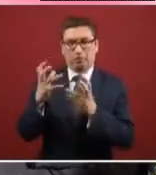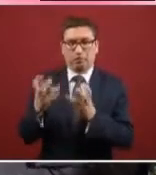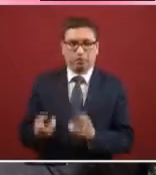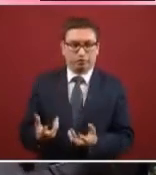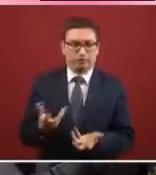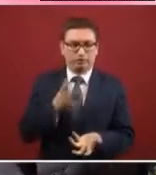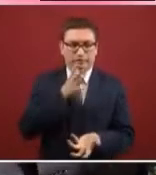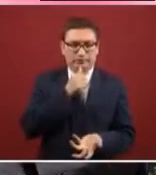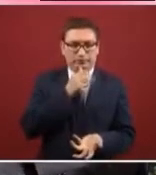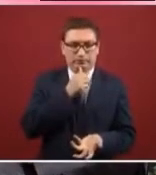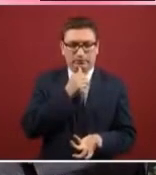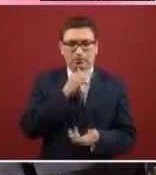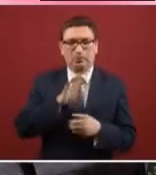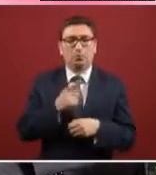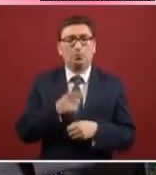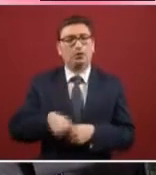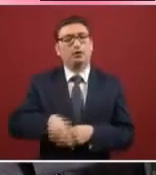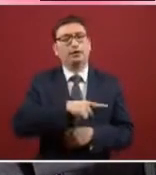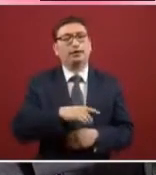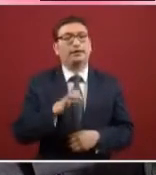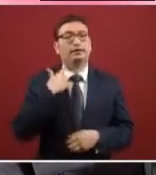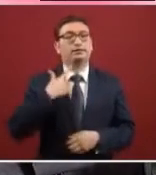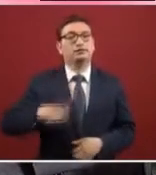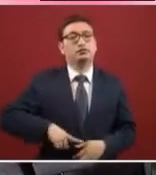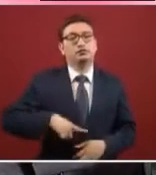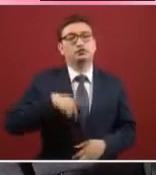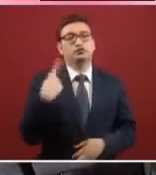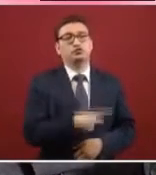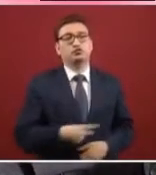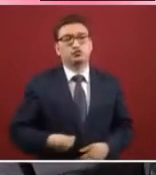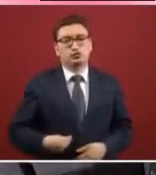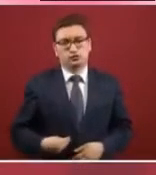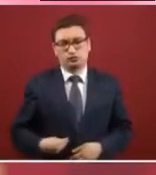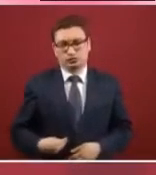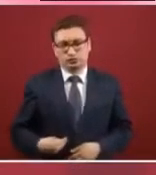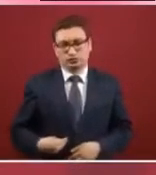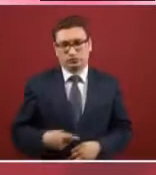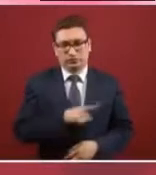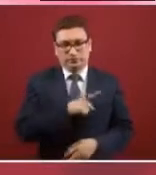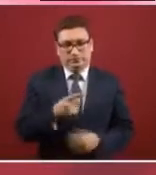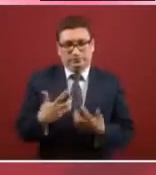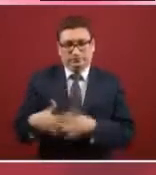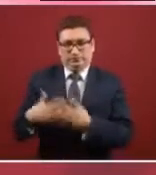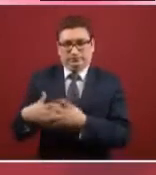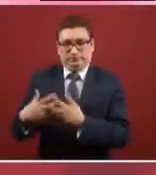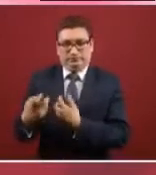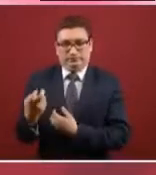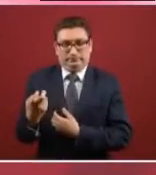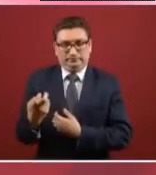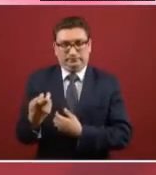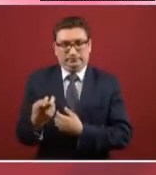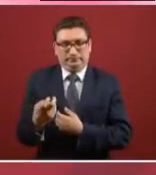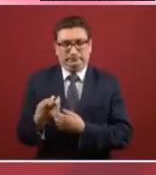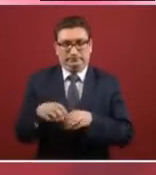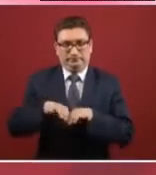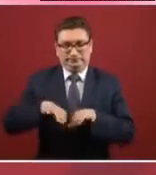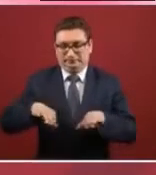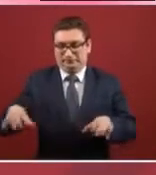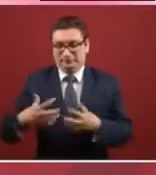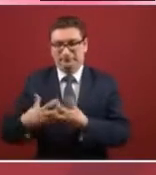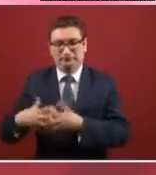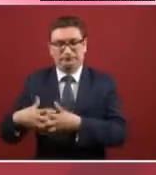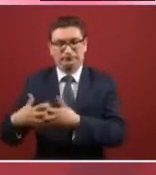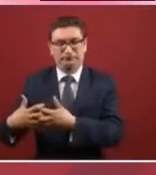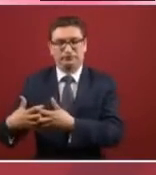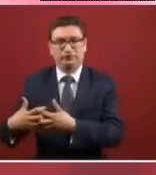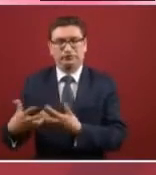junk por culpa de otros gobiernos, because of other governments they made gasoducto y esa planta, they made that